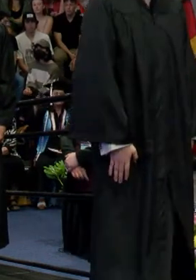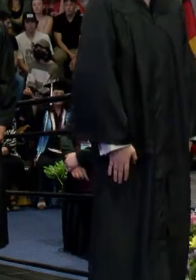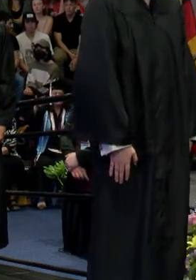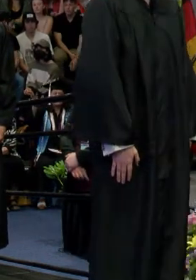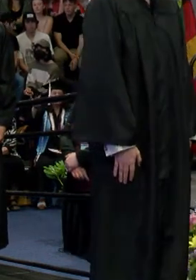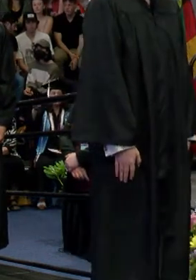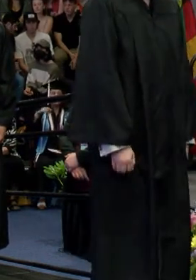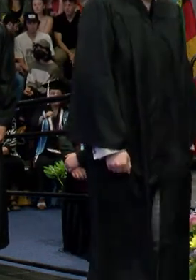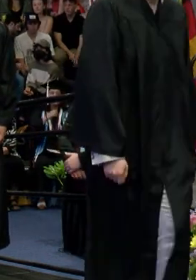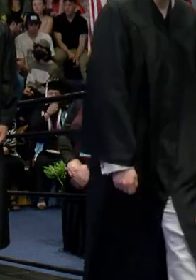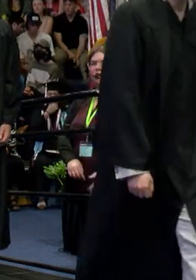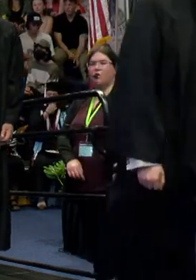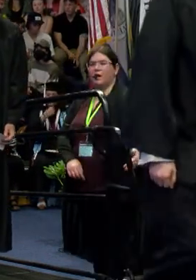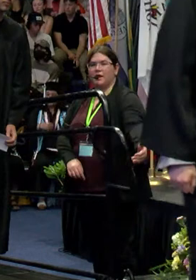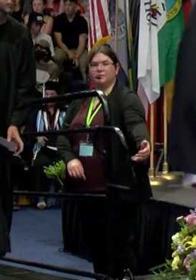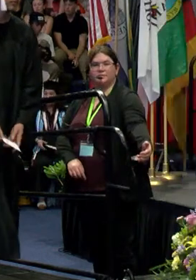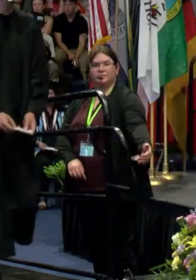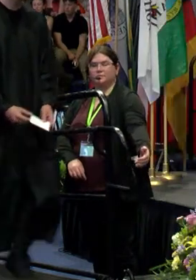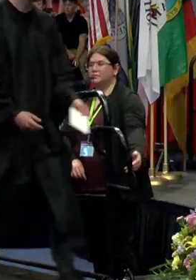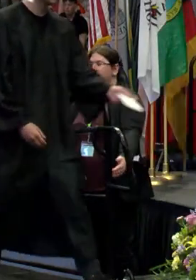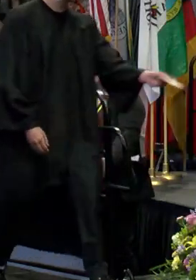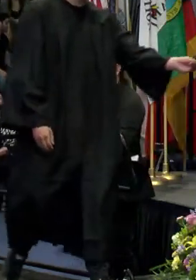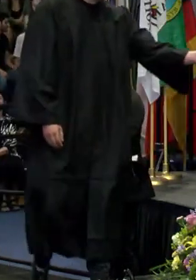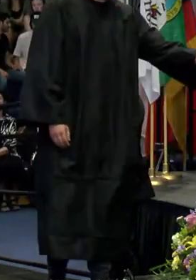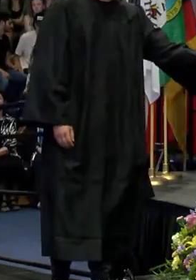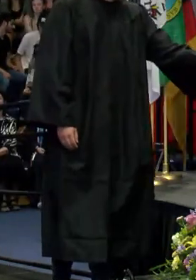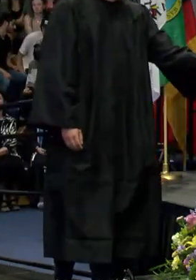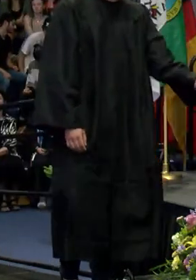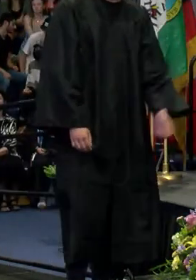Marvin R. McGuff.